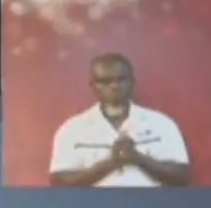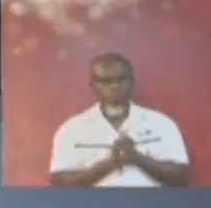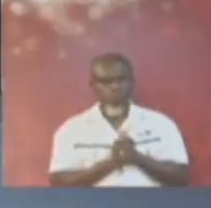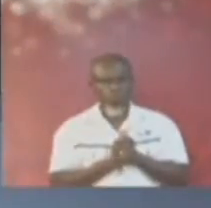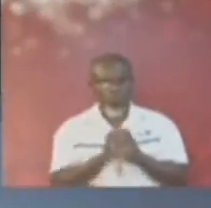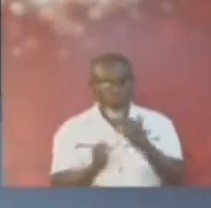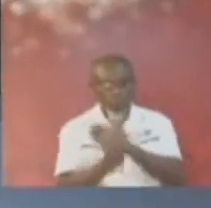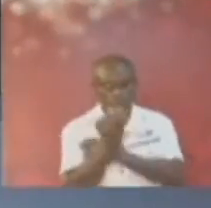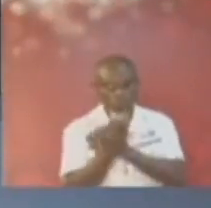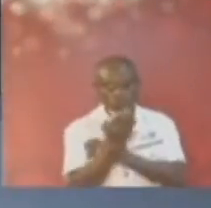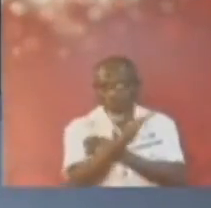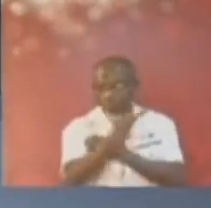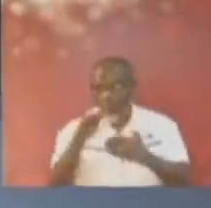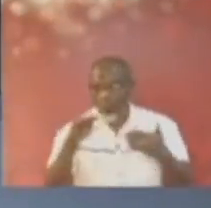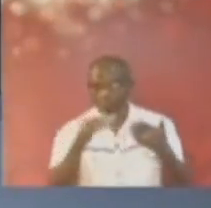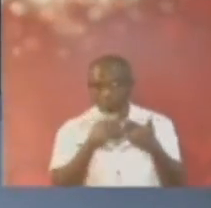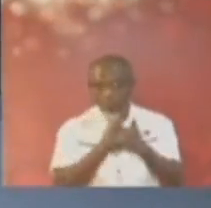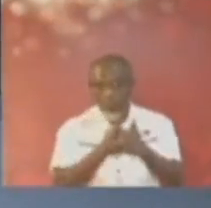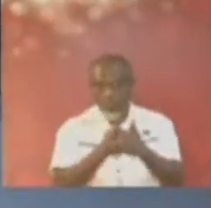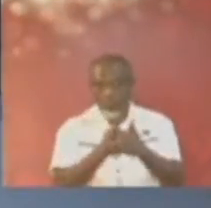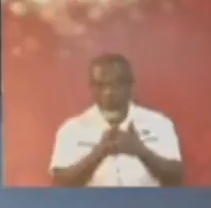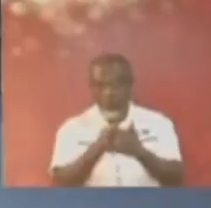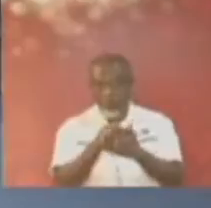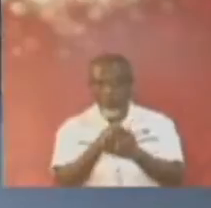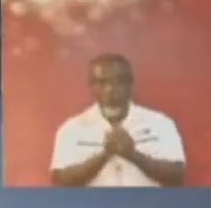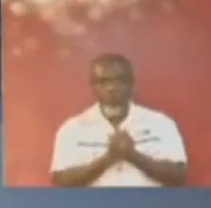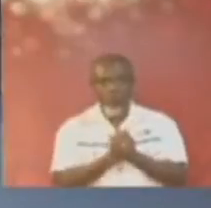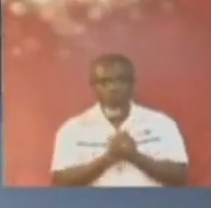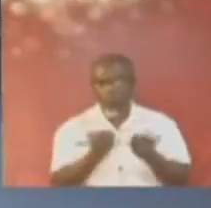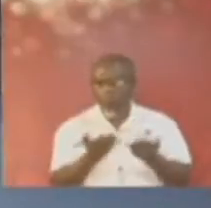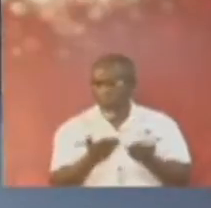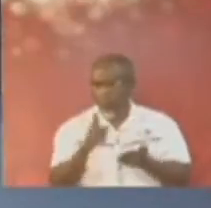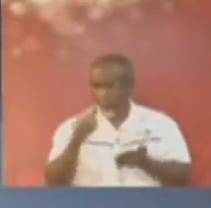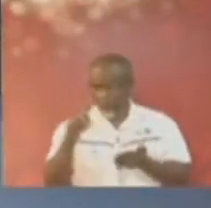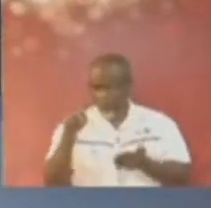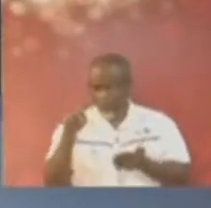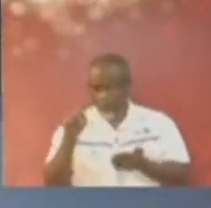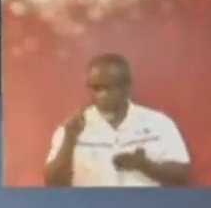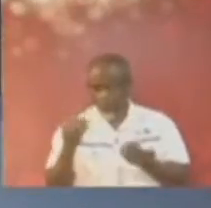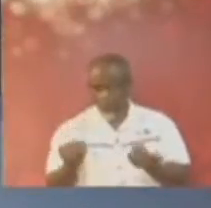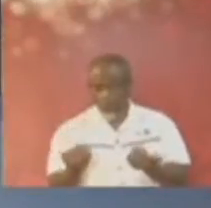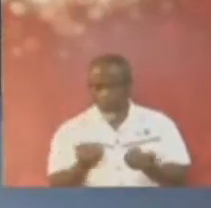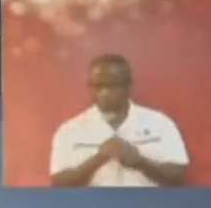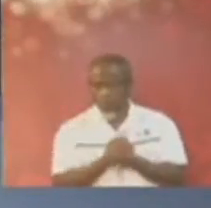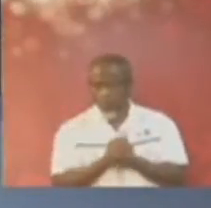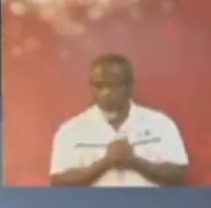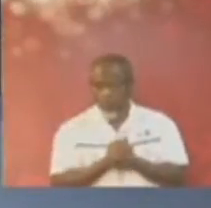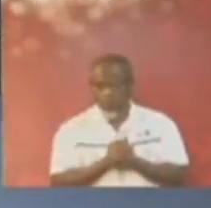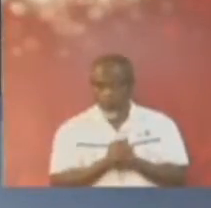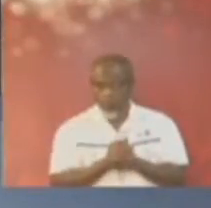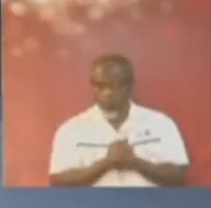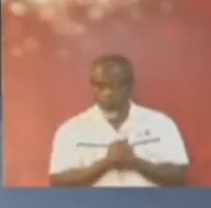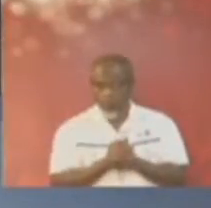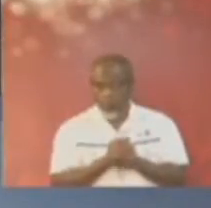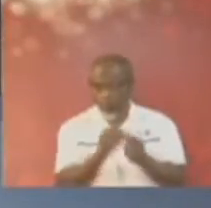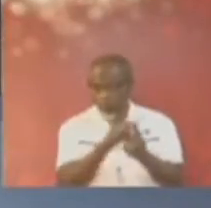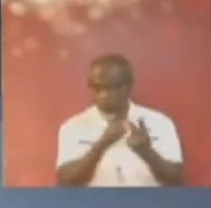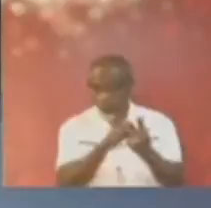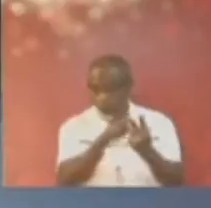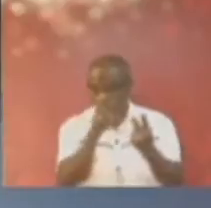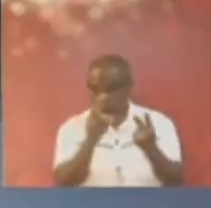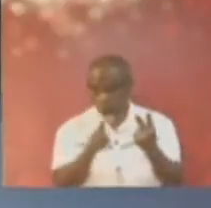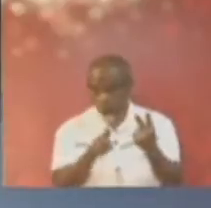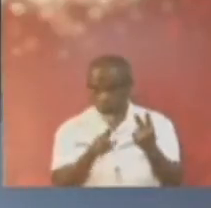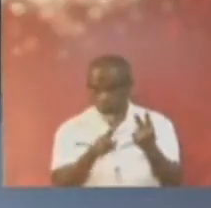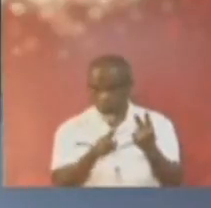Good morning, everyone. Crystal Wilson, TTT Limited. Two quick questions, and I'm uncertain whether or not there has been an update, and if there has